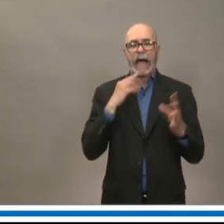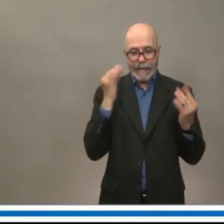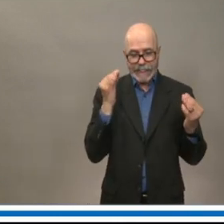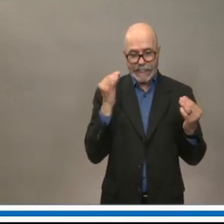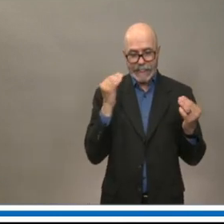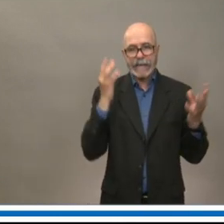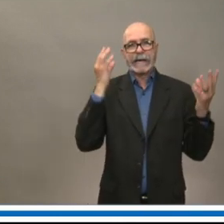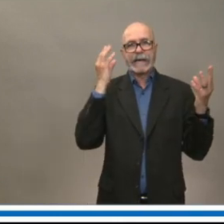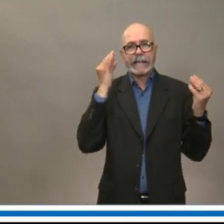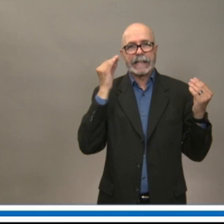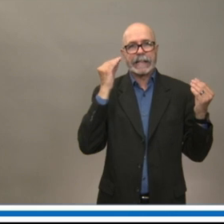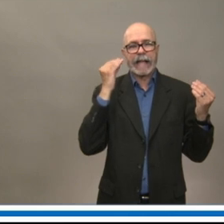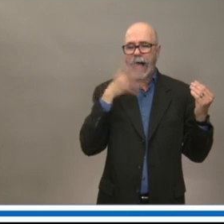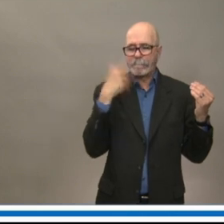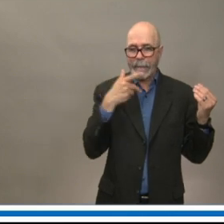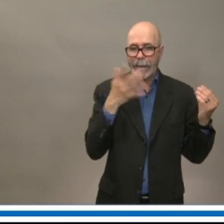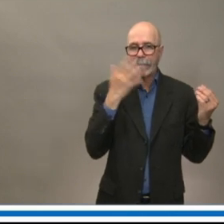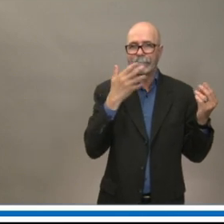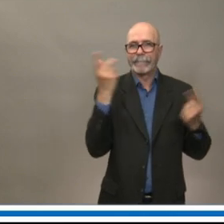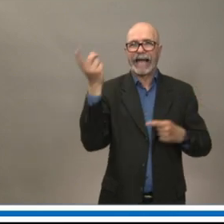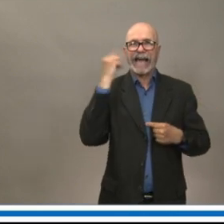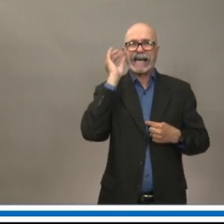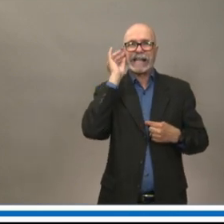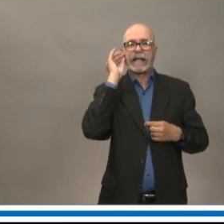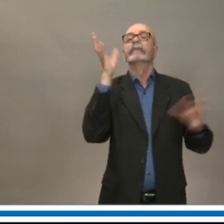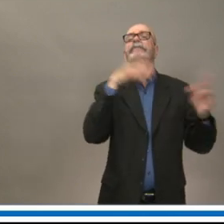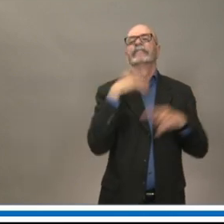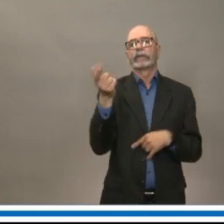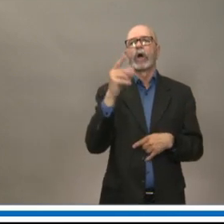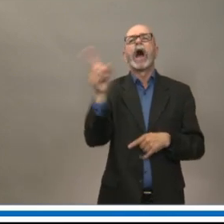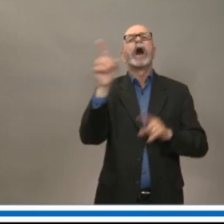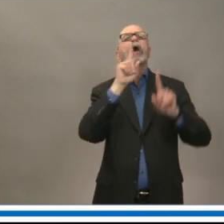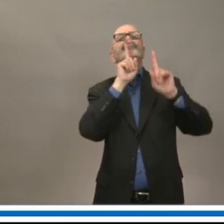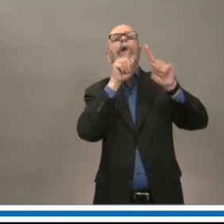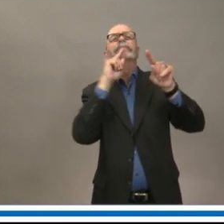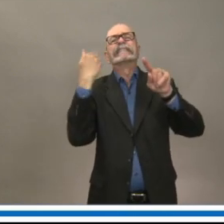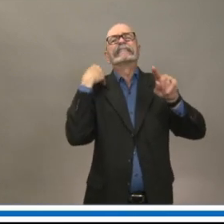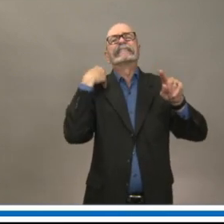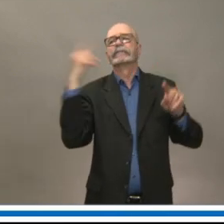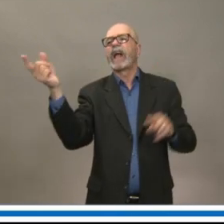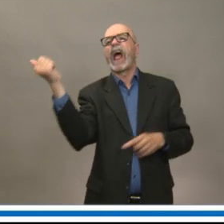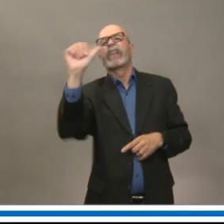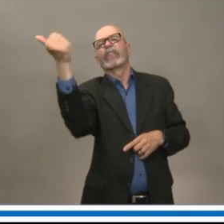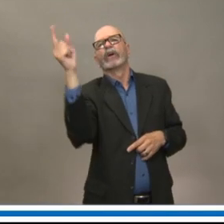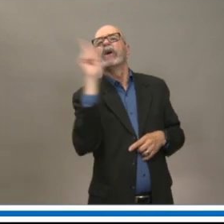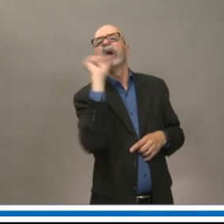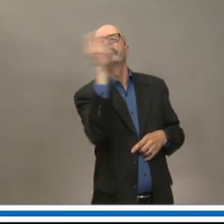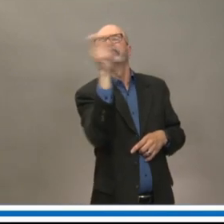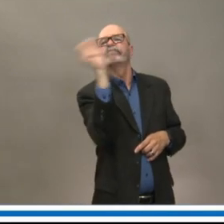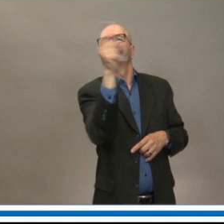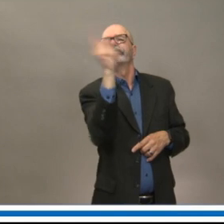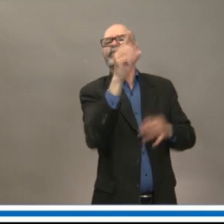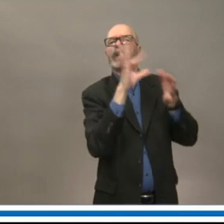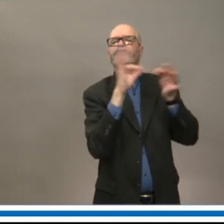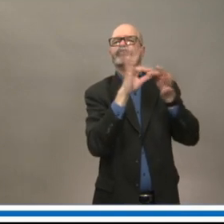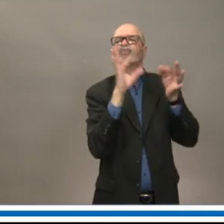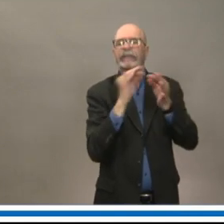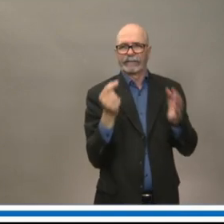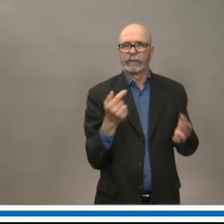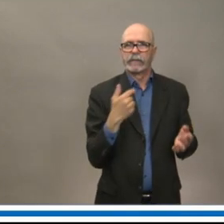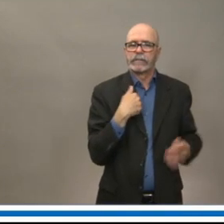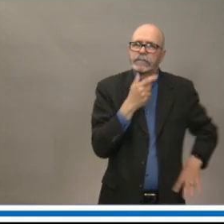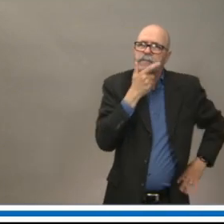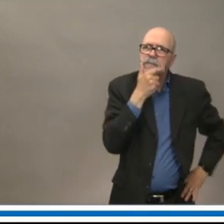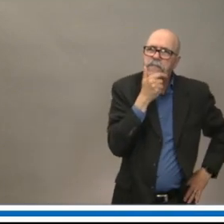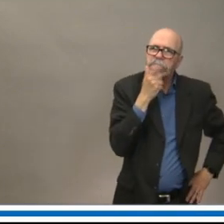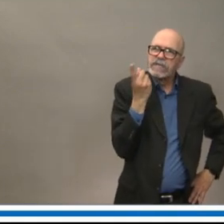some other questions that my colleagues today on the call have asked and things that have been asked in the past, I'm just curious, as you yourself said today that we know